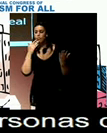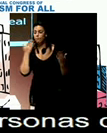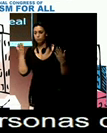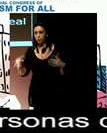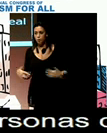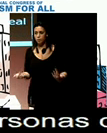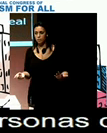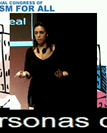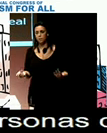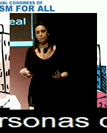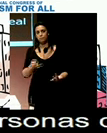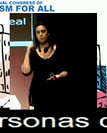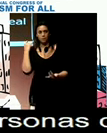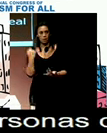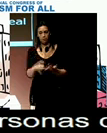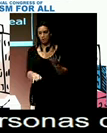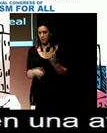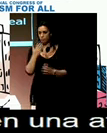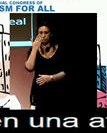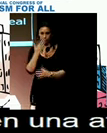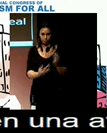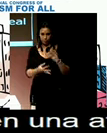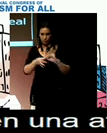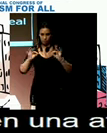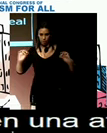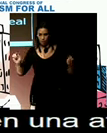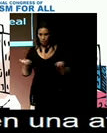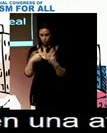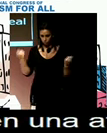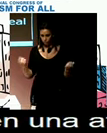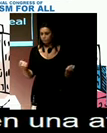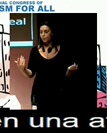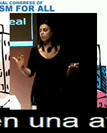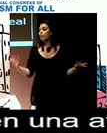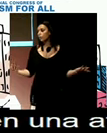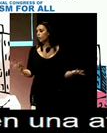But we also have to take into account the customer care, the proper customer care.